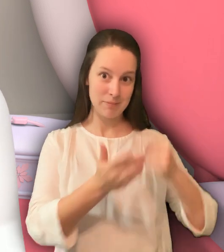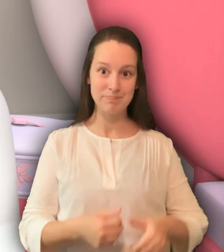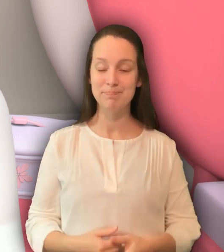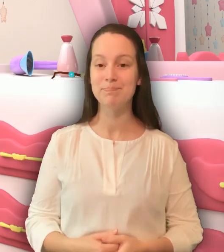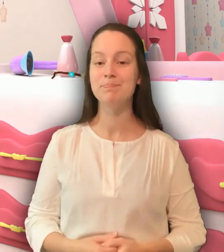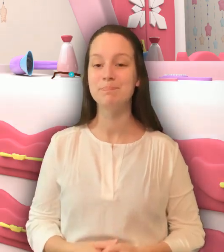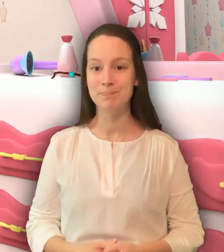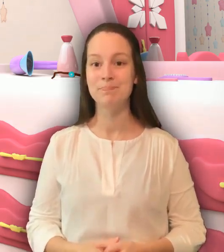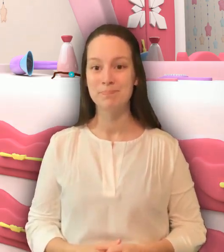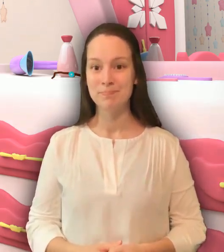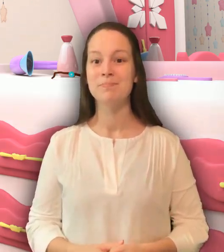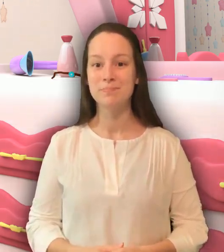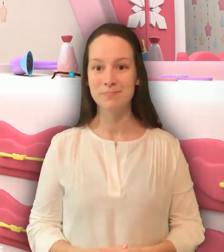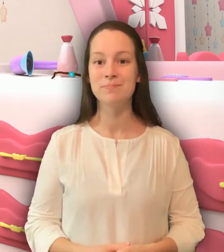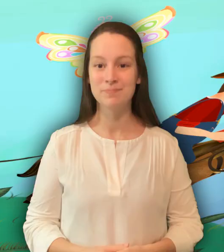bill, bill